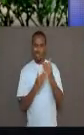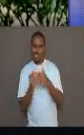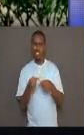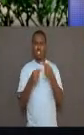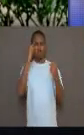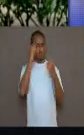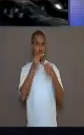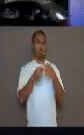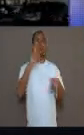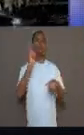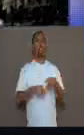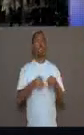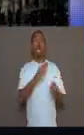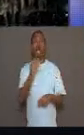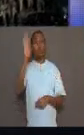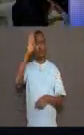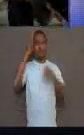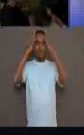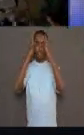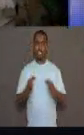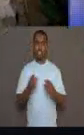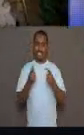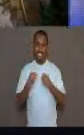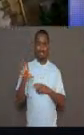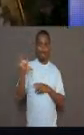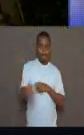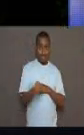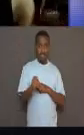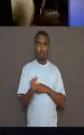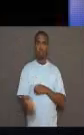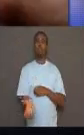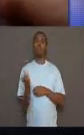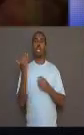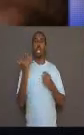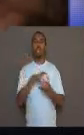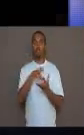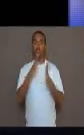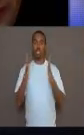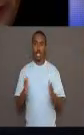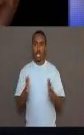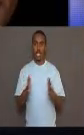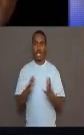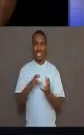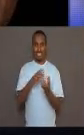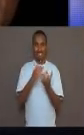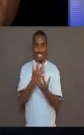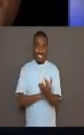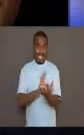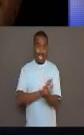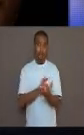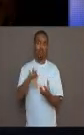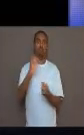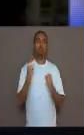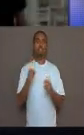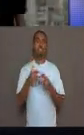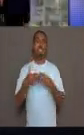to plan, and Bond decides to track down the rest of the terrorist cell.